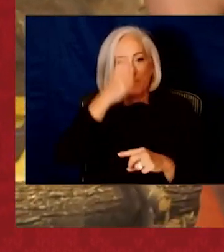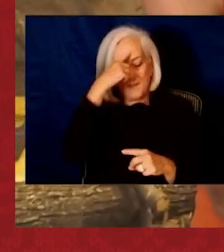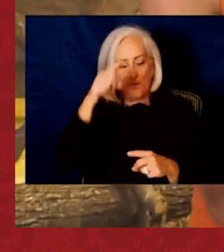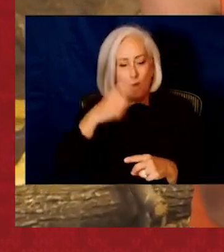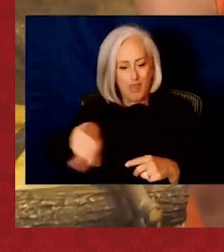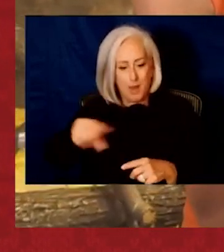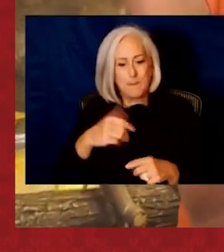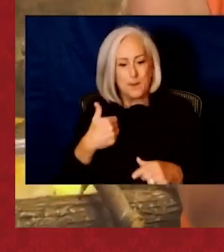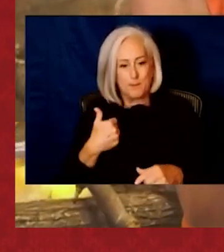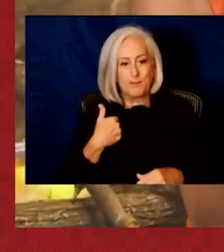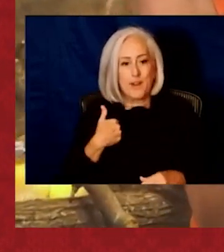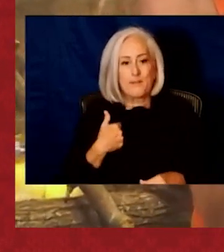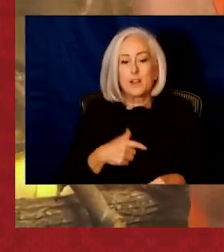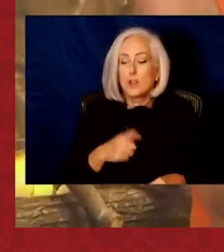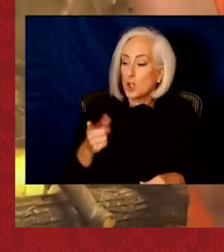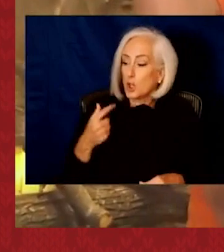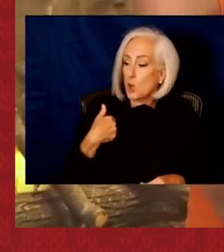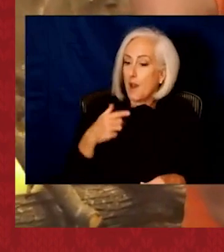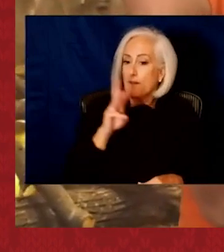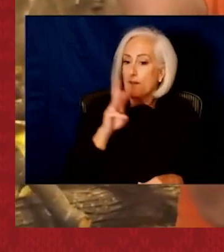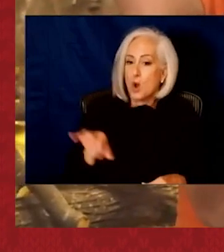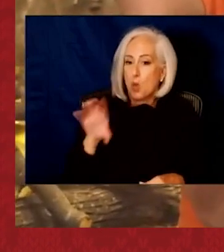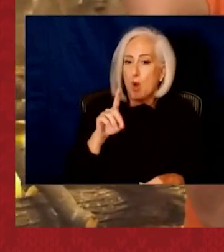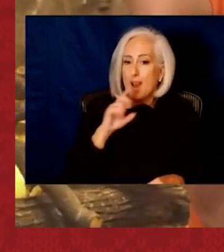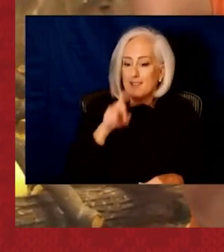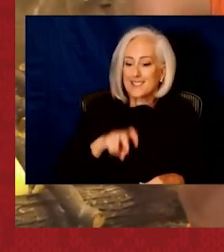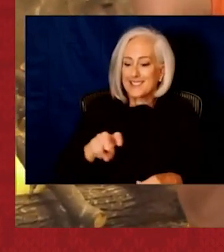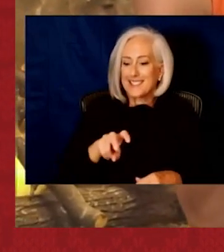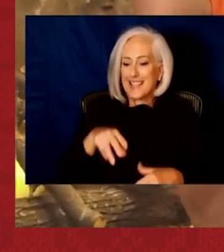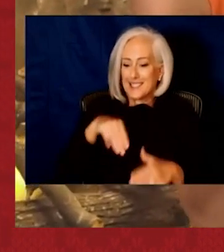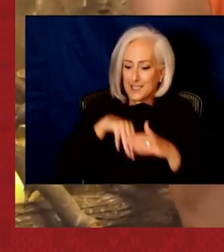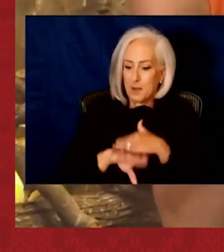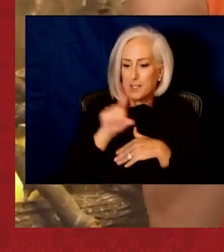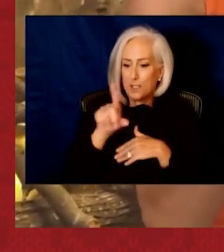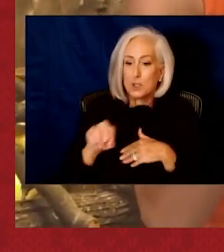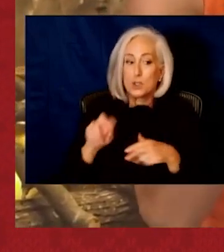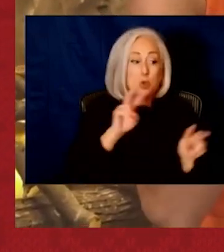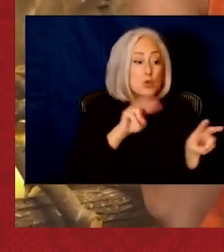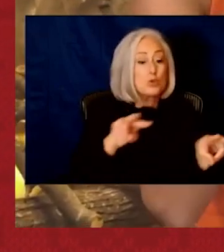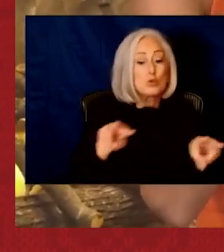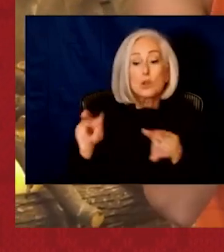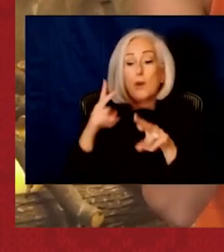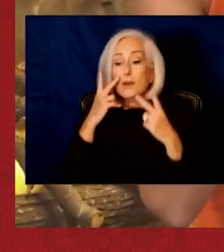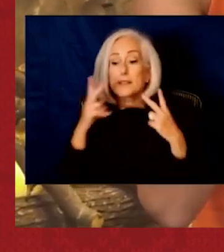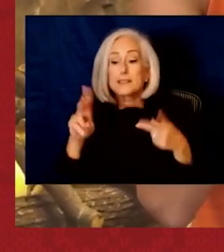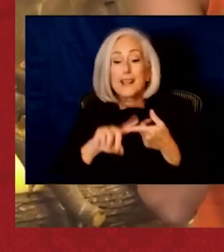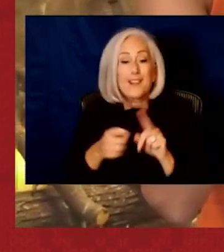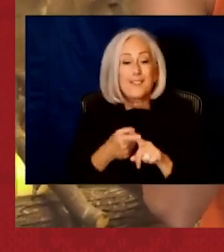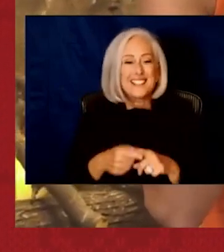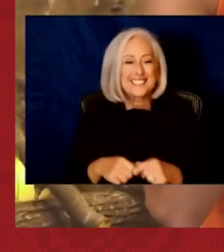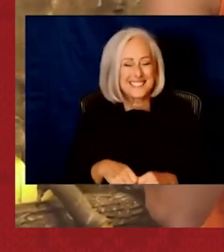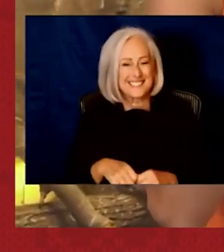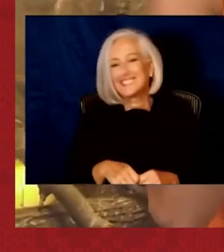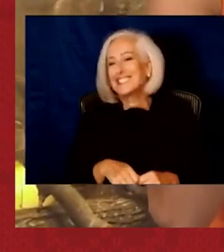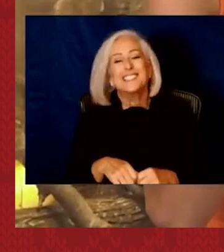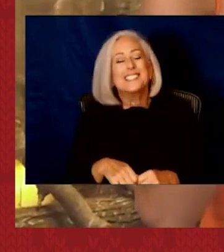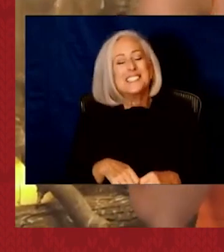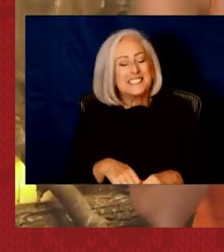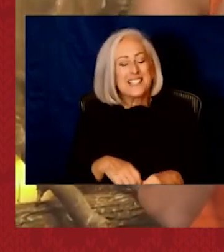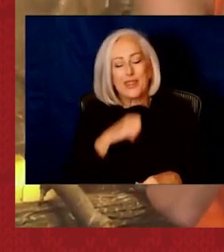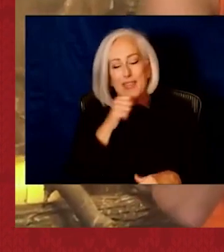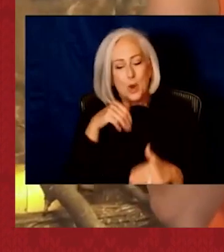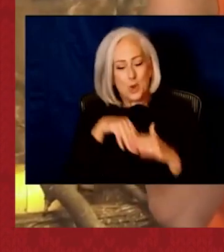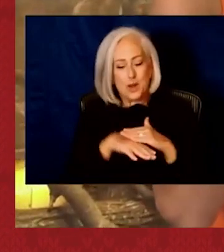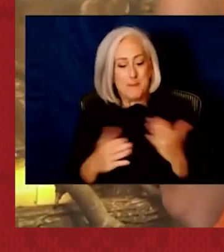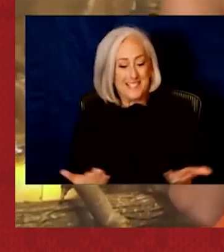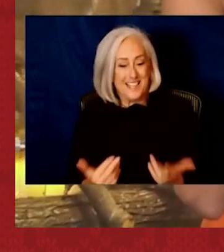wild snakes come onto the zoo property to kind of check out Sure. their snake friends at the condos? They don't necessarily come in here to hang